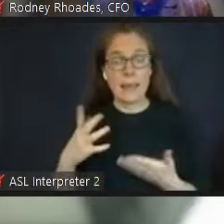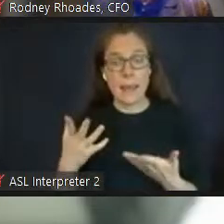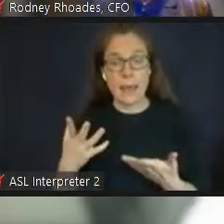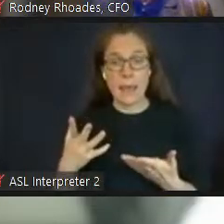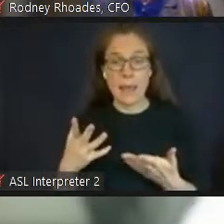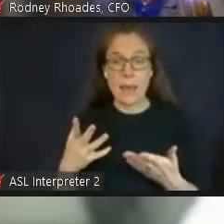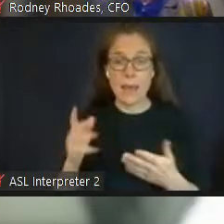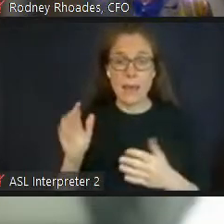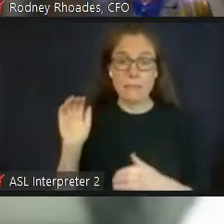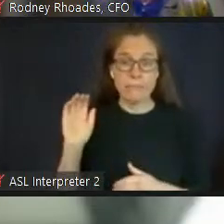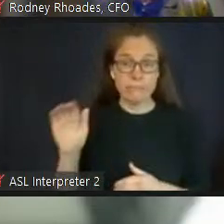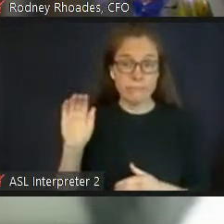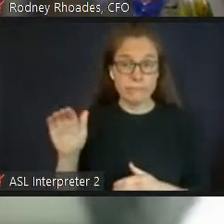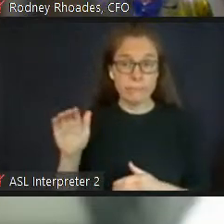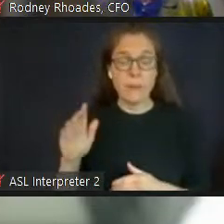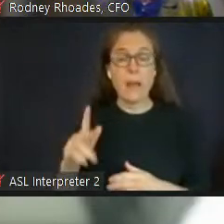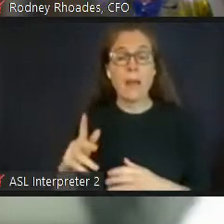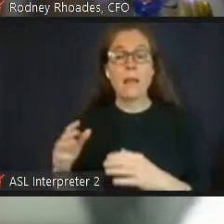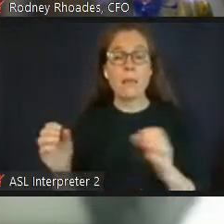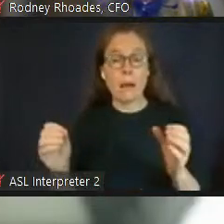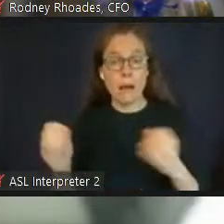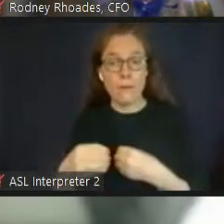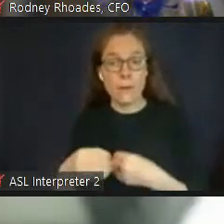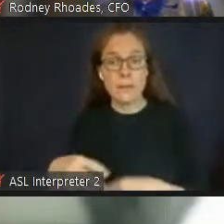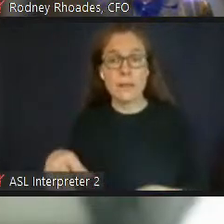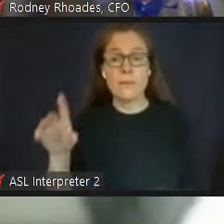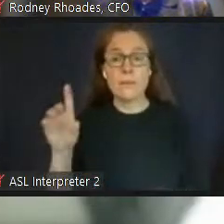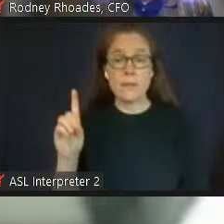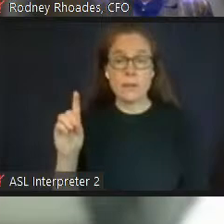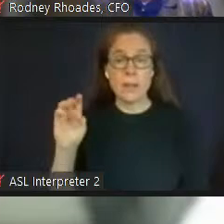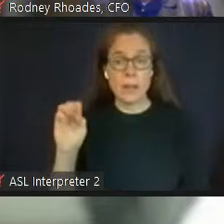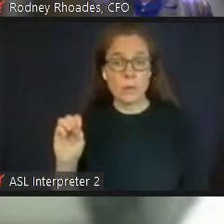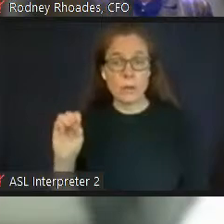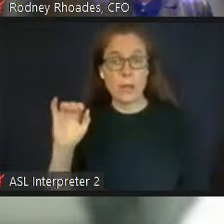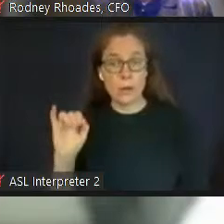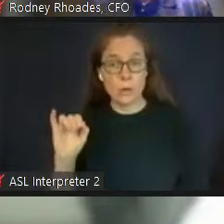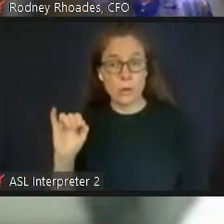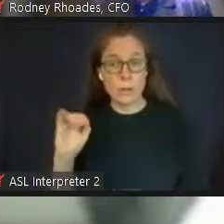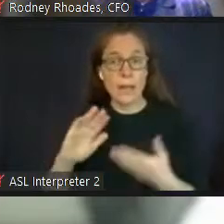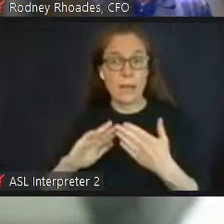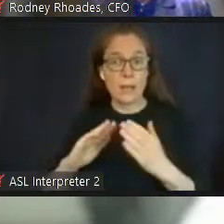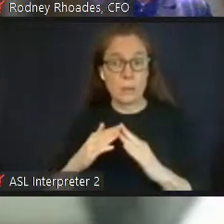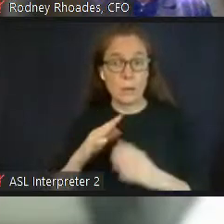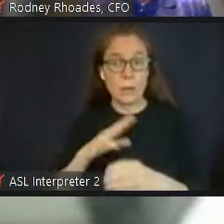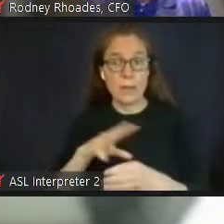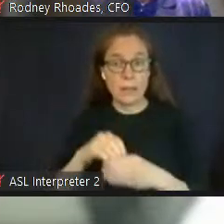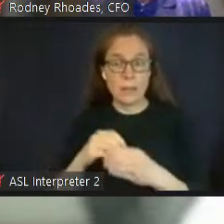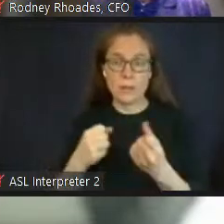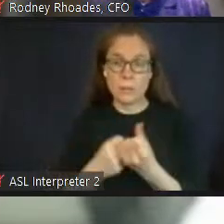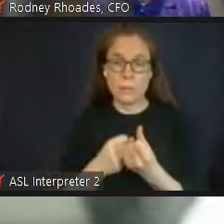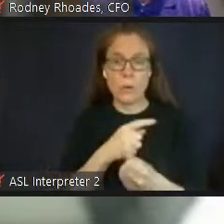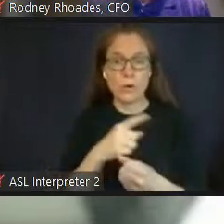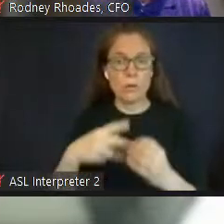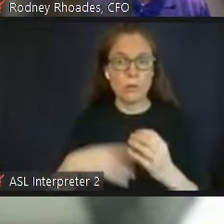Equity, Inclusion, and Community Engagement to support you all in building equity into the budget